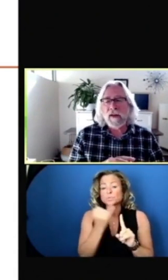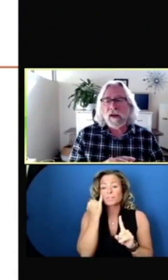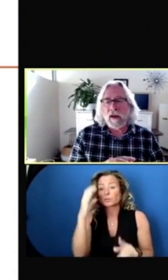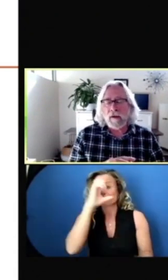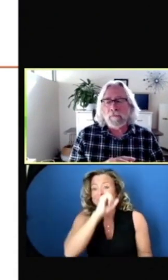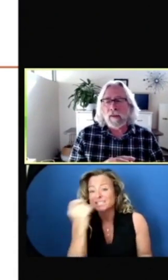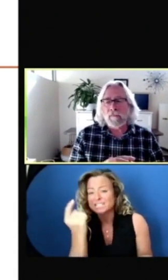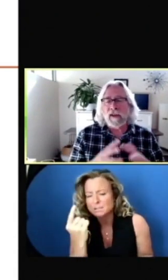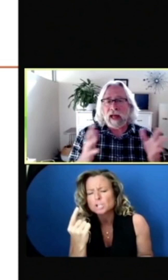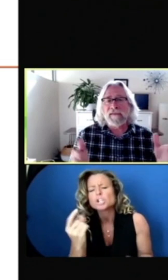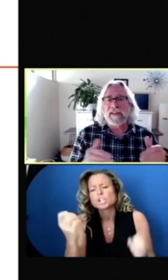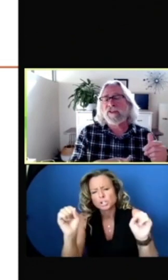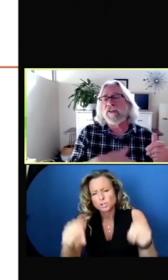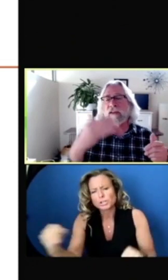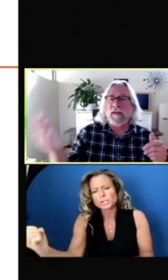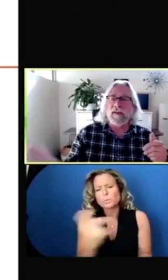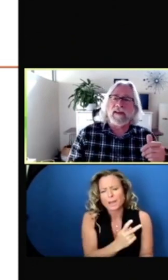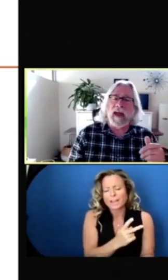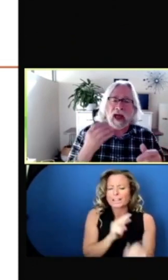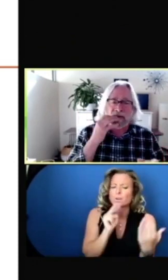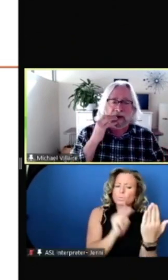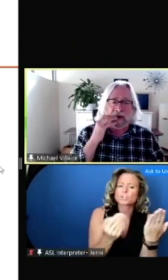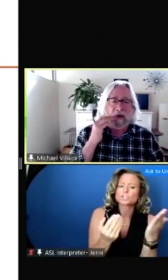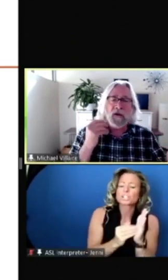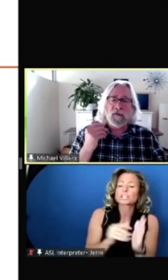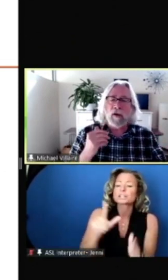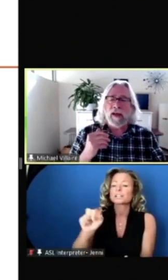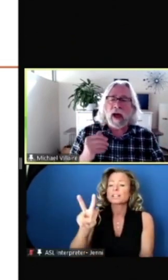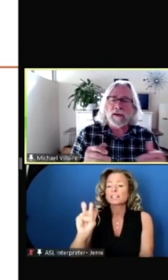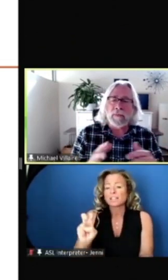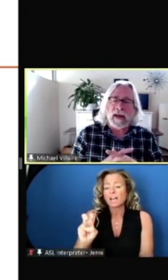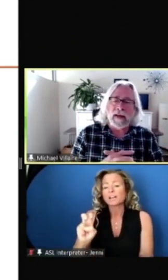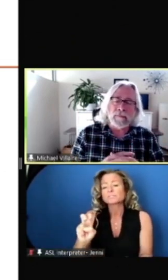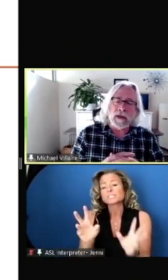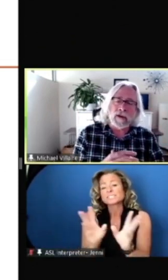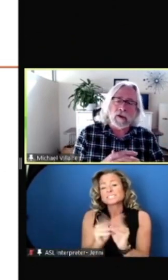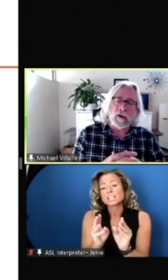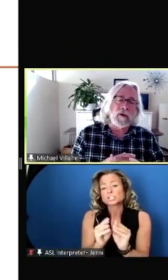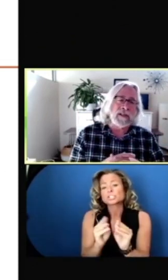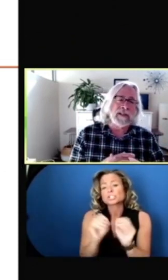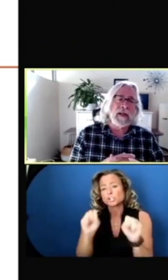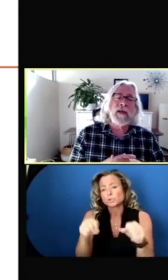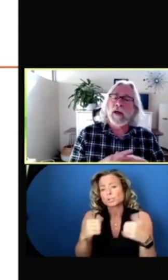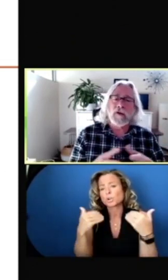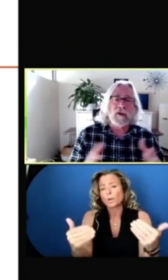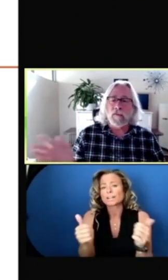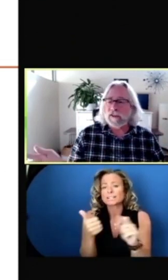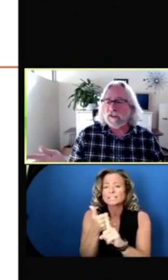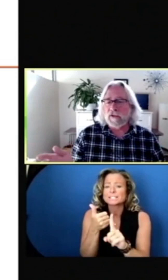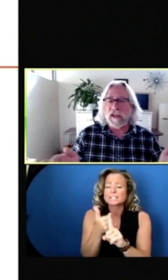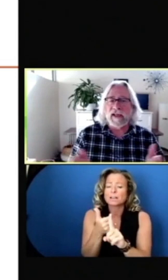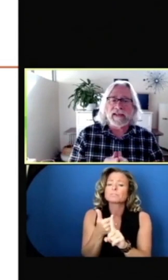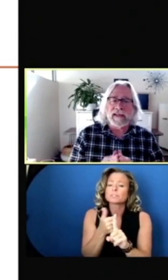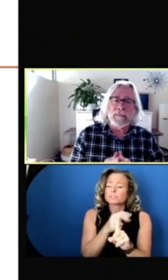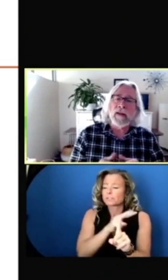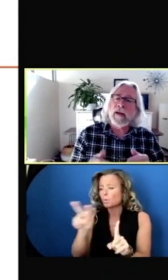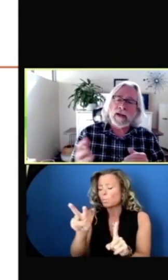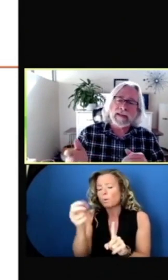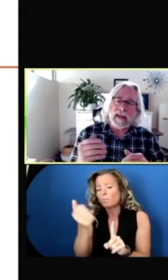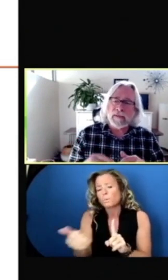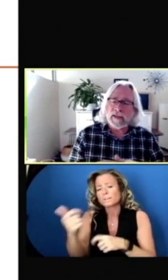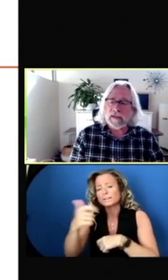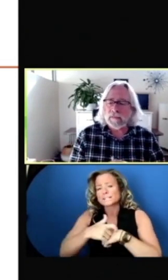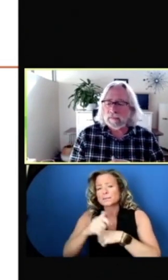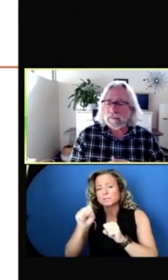that. For the live sessions, it would be the day after. For all the on-demand and pre-recorded ones, you can watch those at any time.